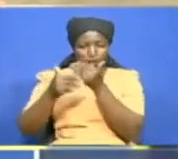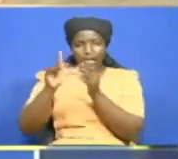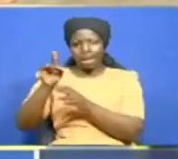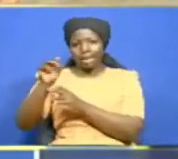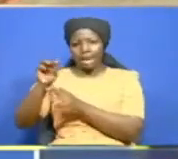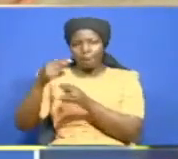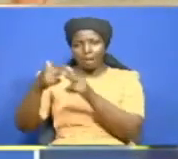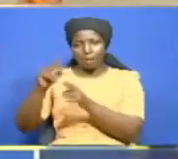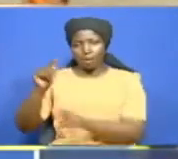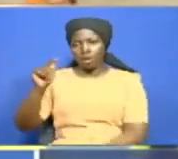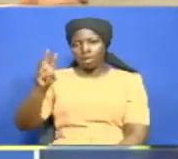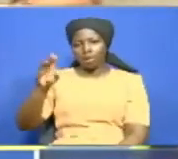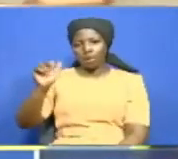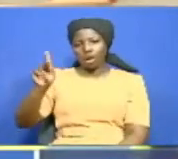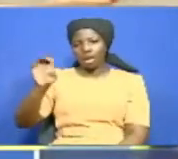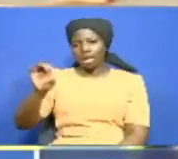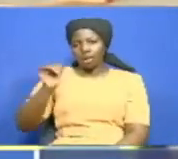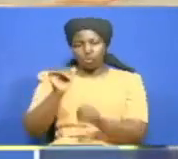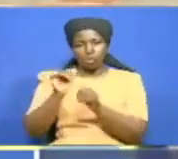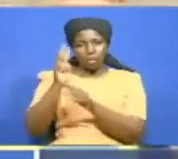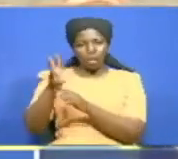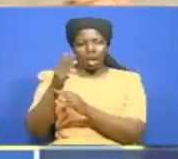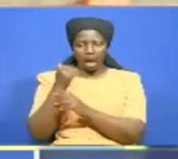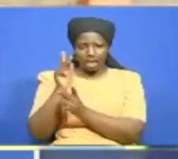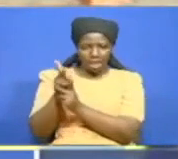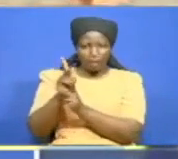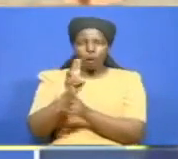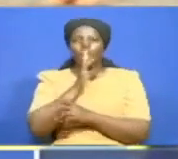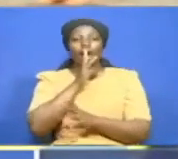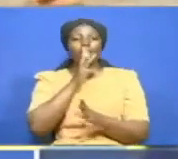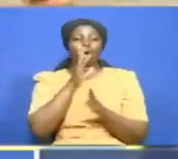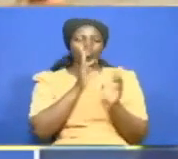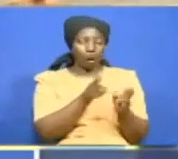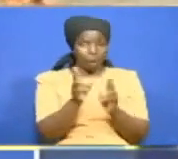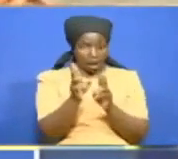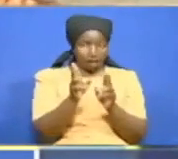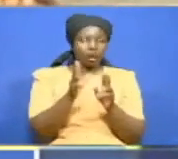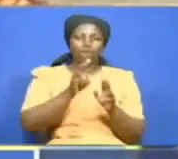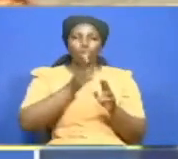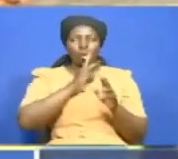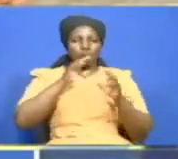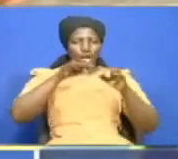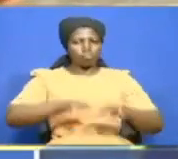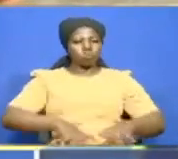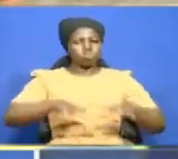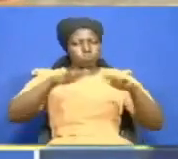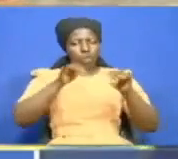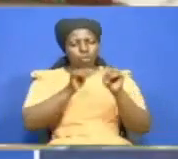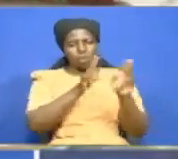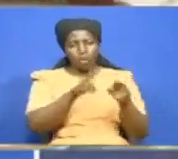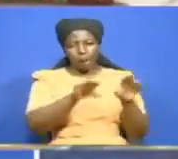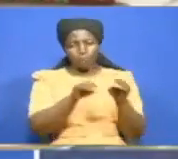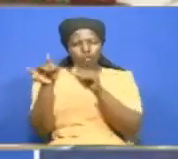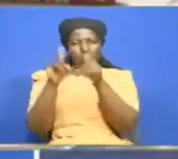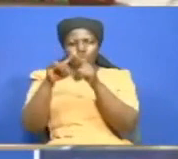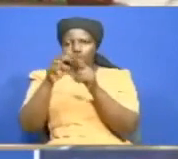Thwake ambaye yataweka maji ambaye kwa kawaida ya mafuriko ambaye kawaida huwa yaenda kwa Indian Ocean. Hii